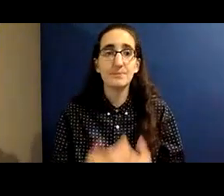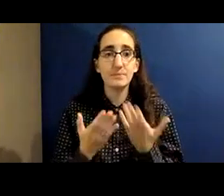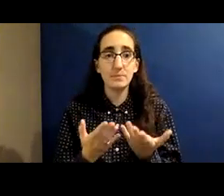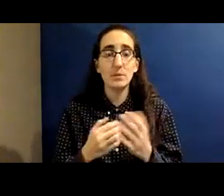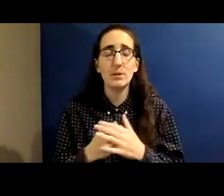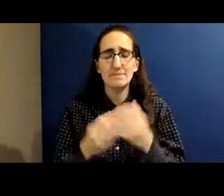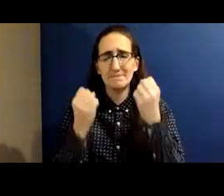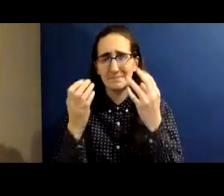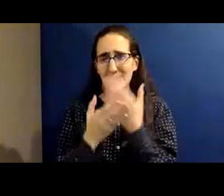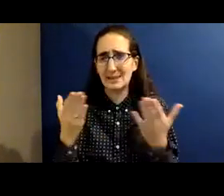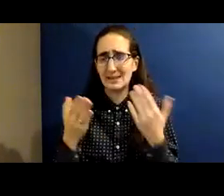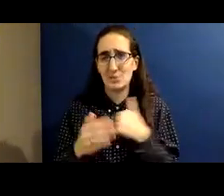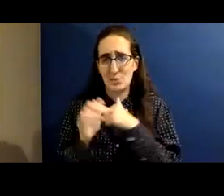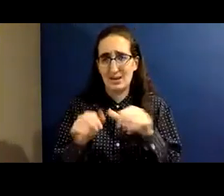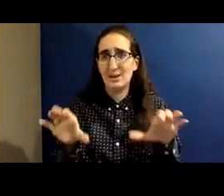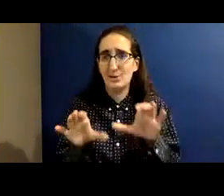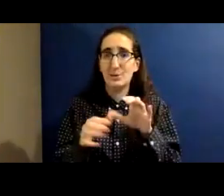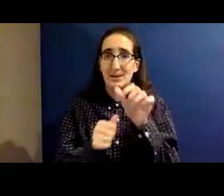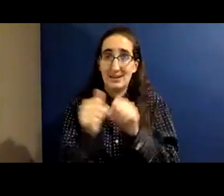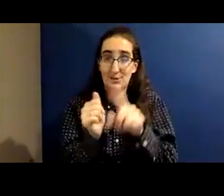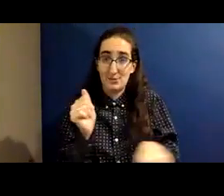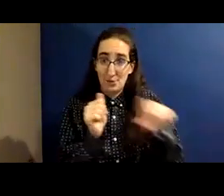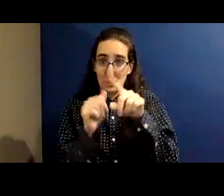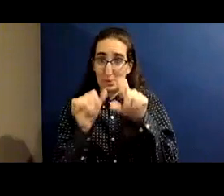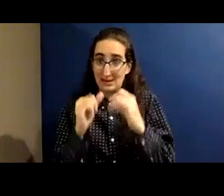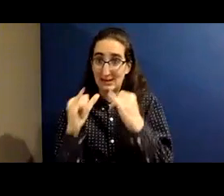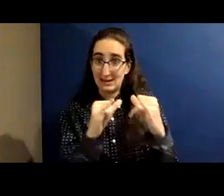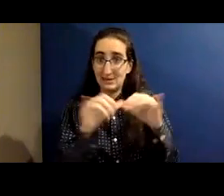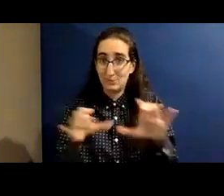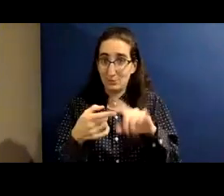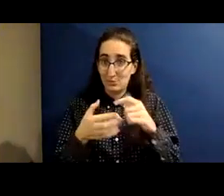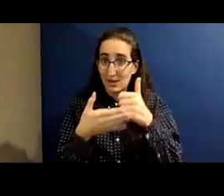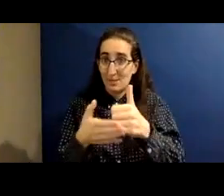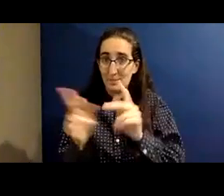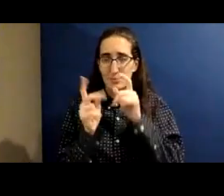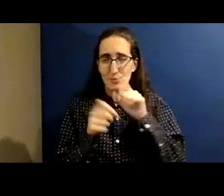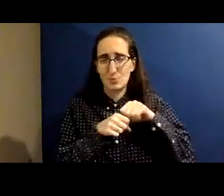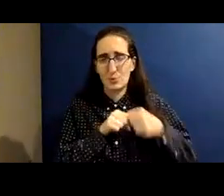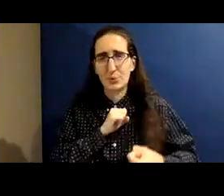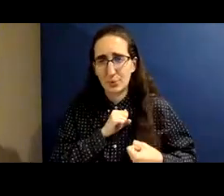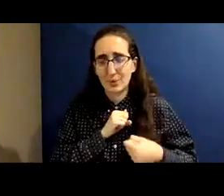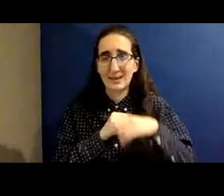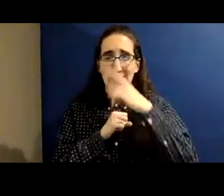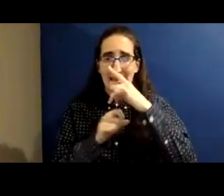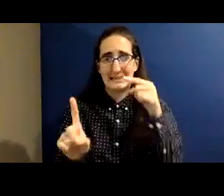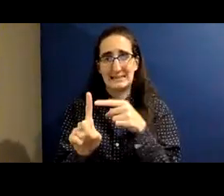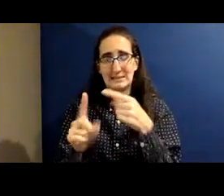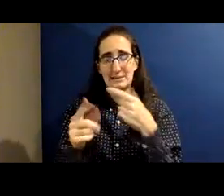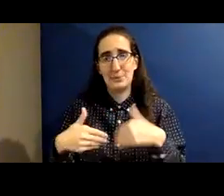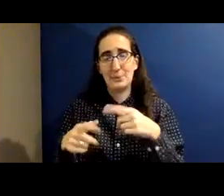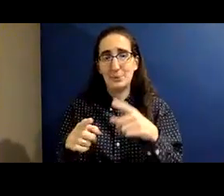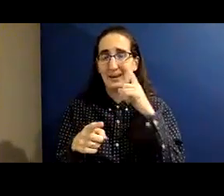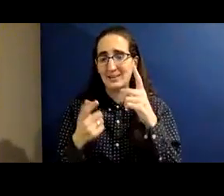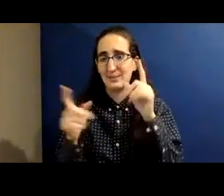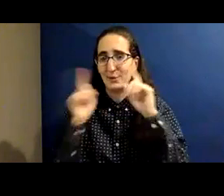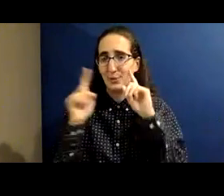But there are so many things that we can do and that each of you can do to help those who are grieving, and kids in particular. I think you've